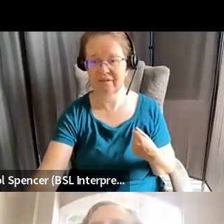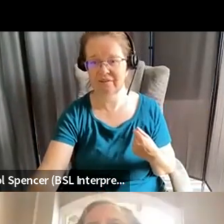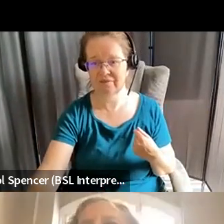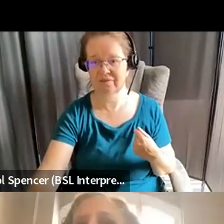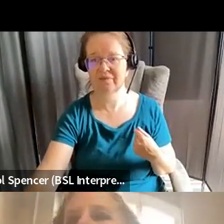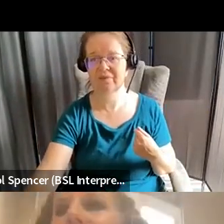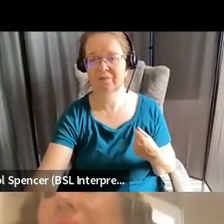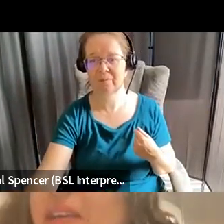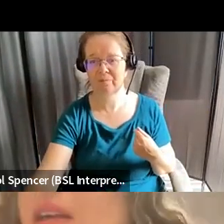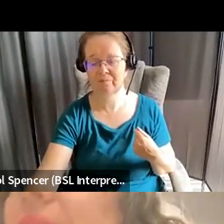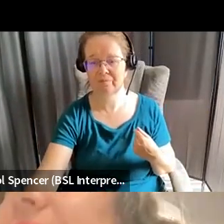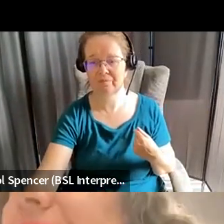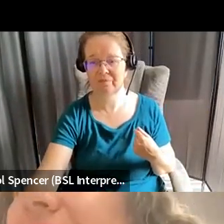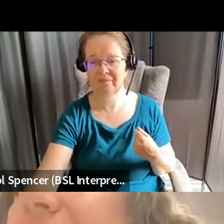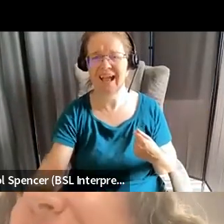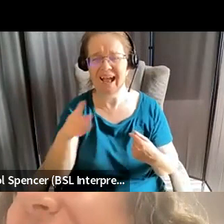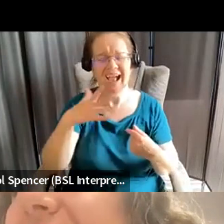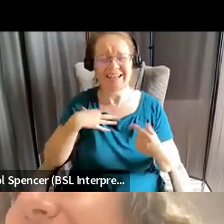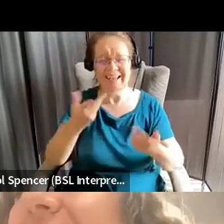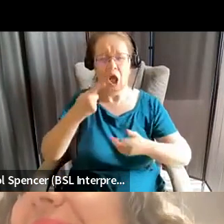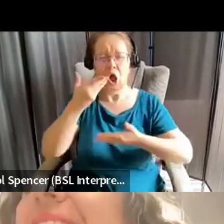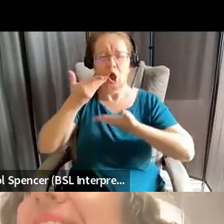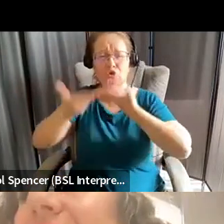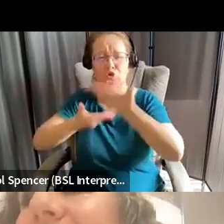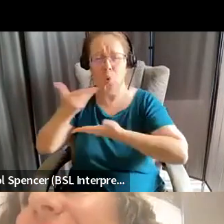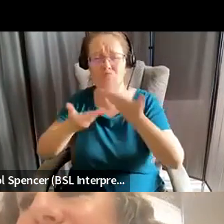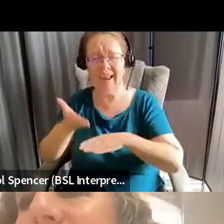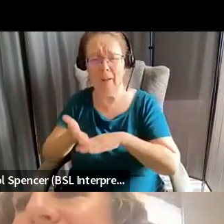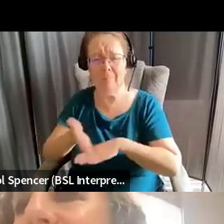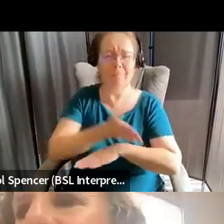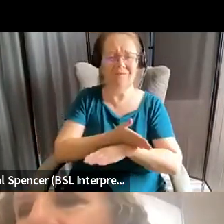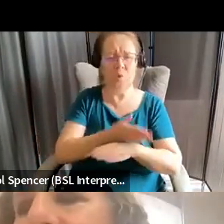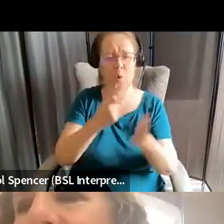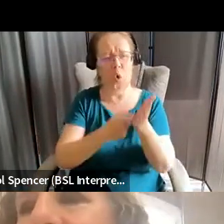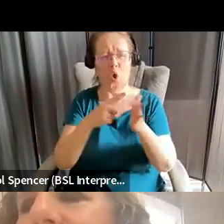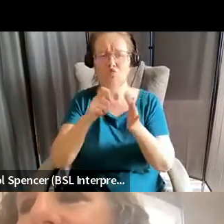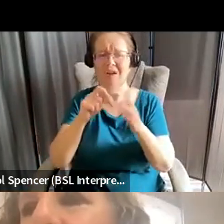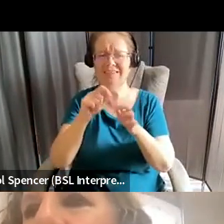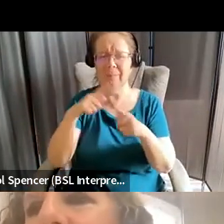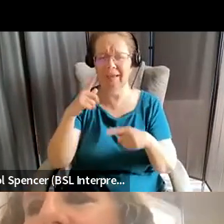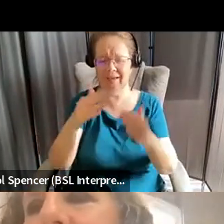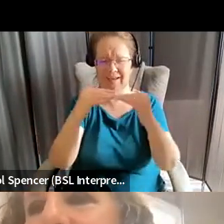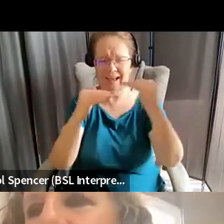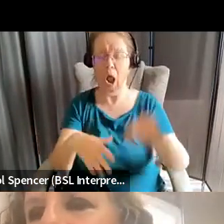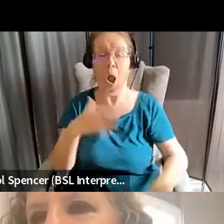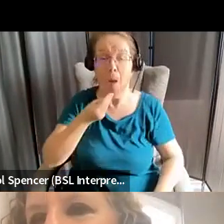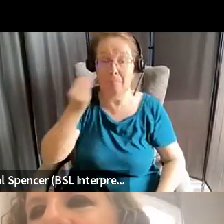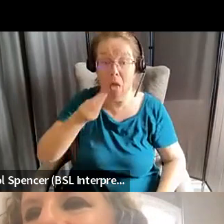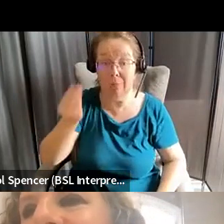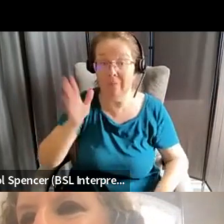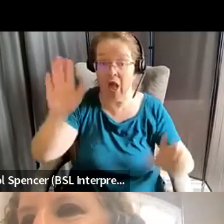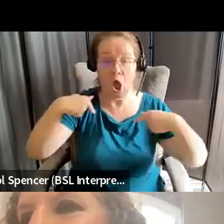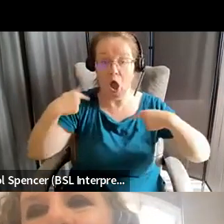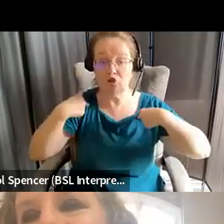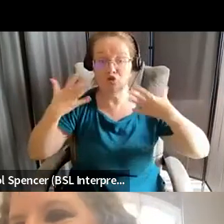The story before the recipe, yeah, with no, yeah, jump link, right? Yeah. Mm. Yeah. It's like, look, like blah, blah, blah. I just wanted the recipe.